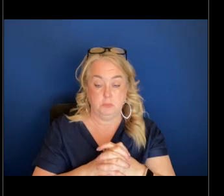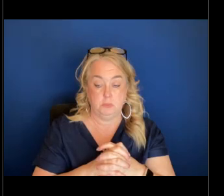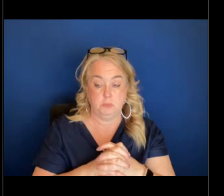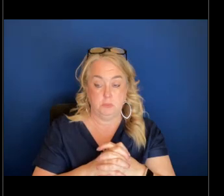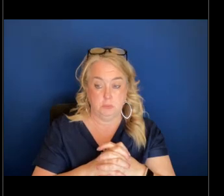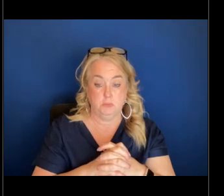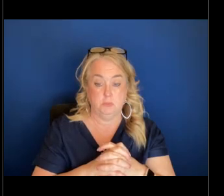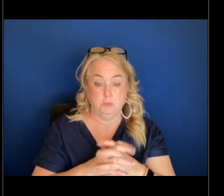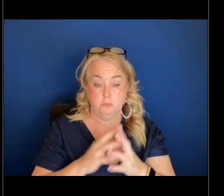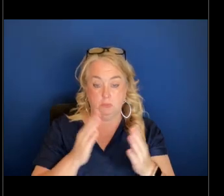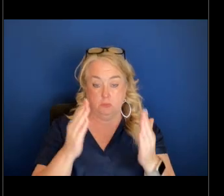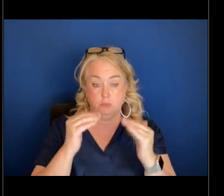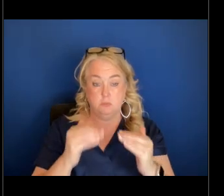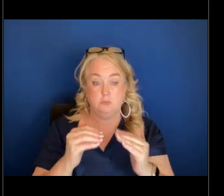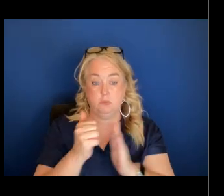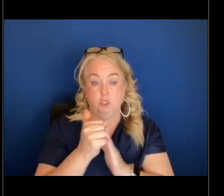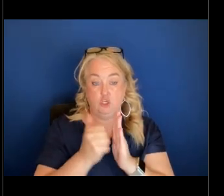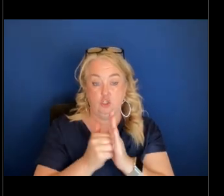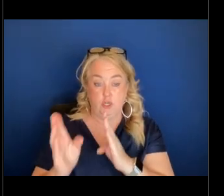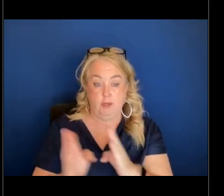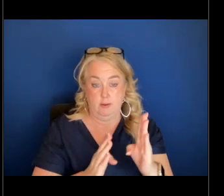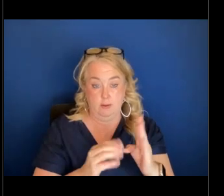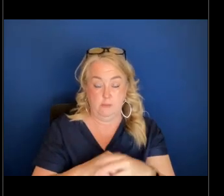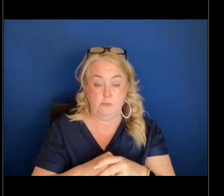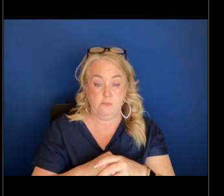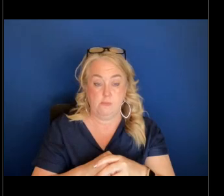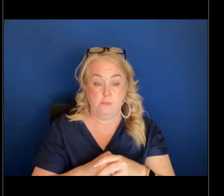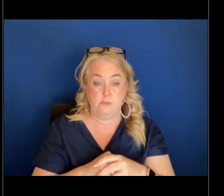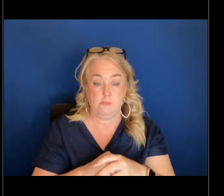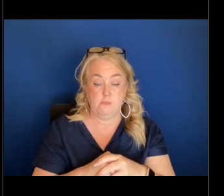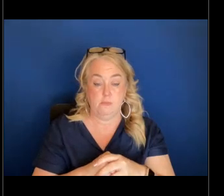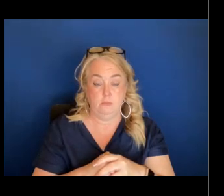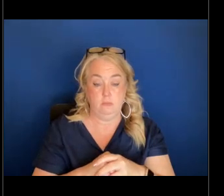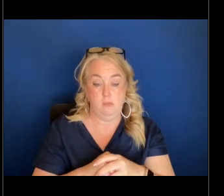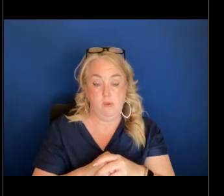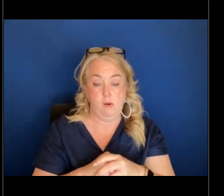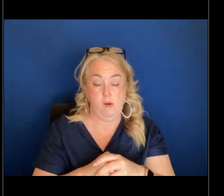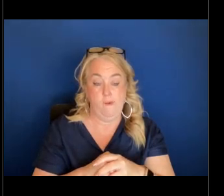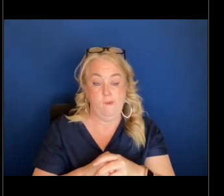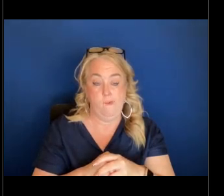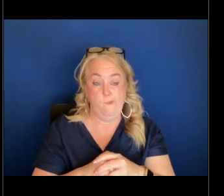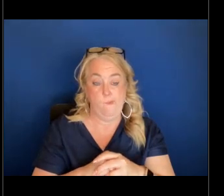Moving on to agenda and topics.